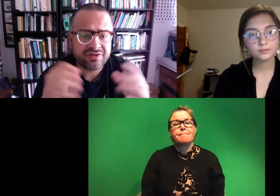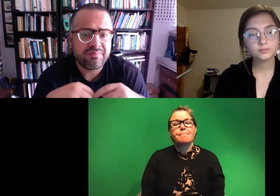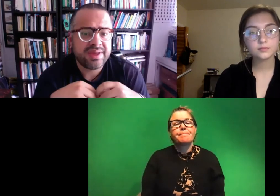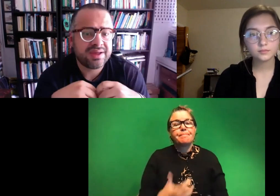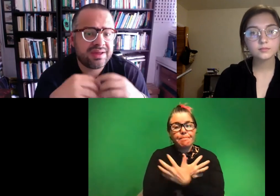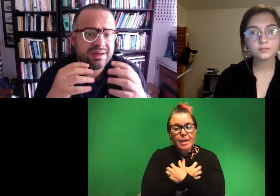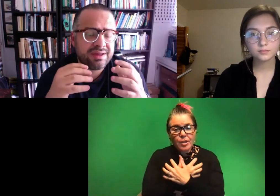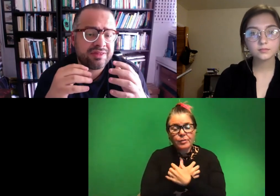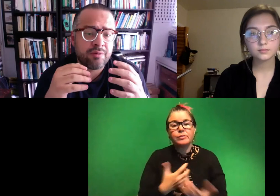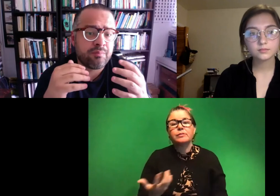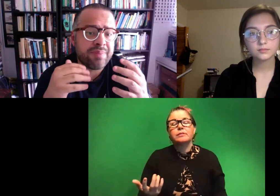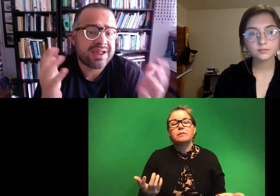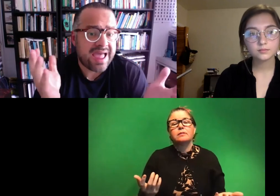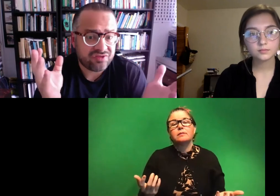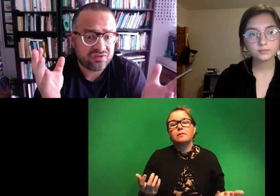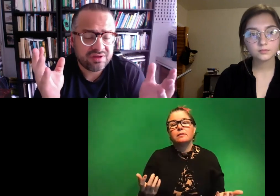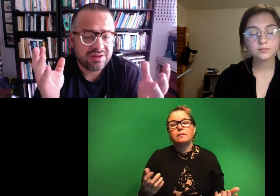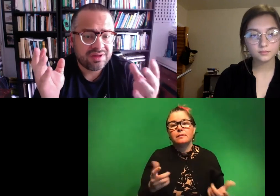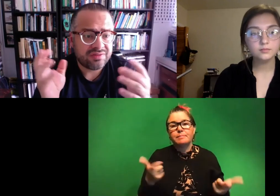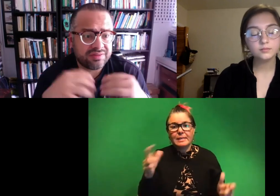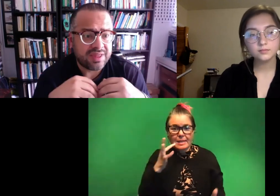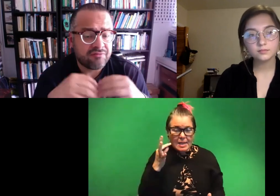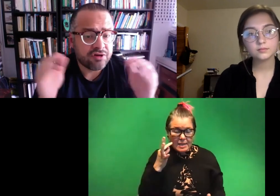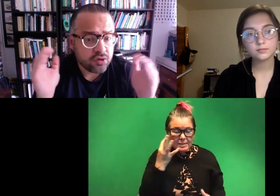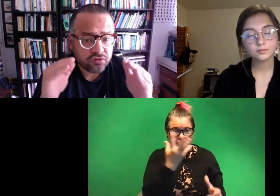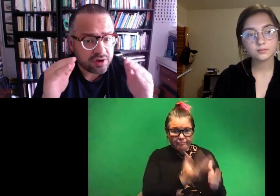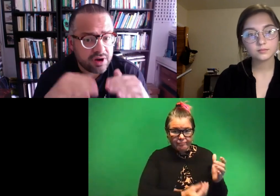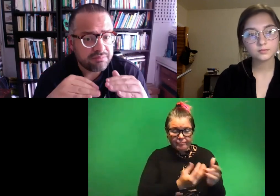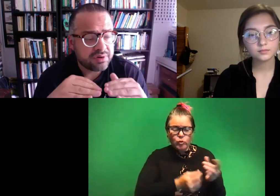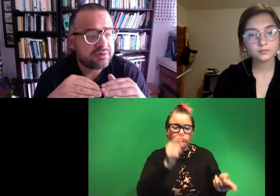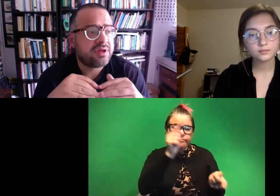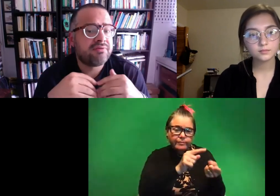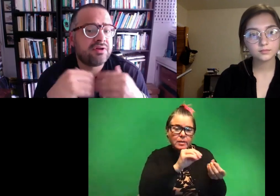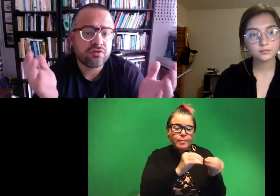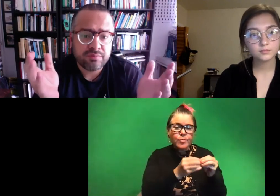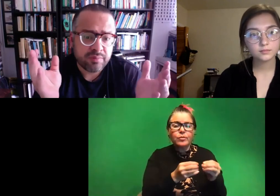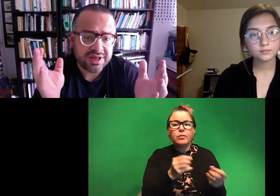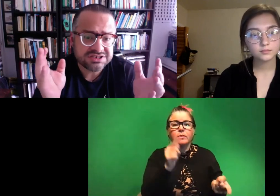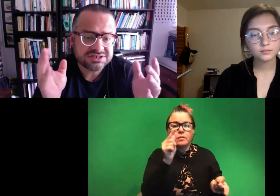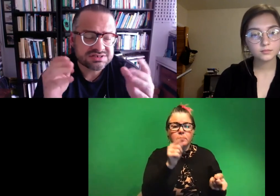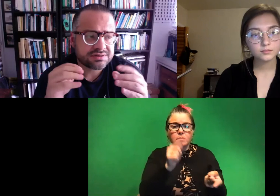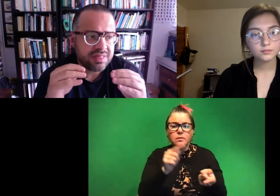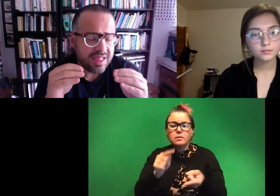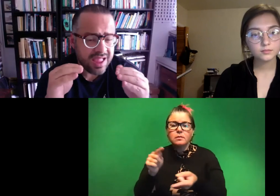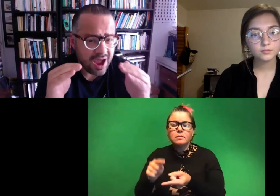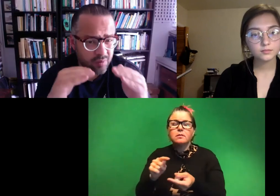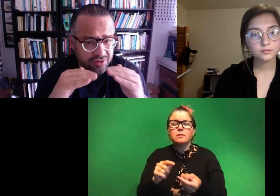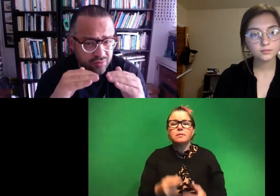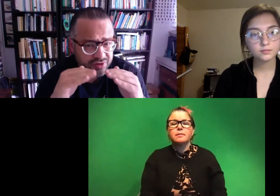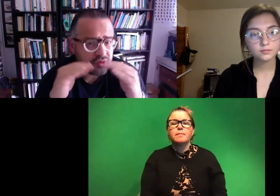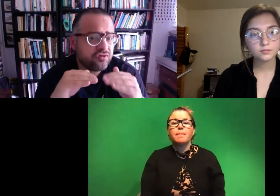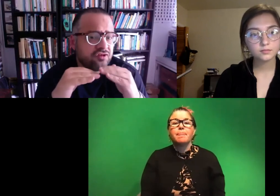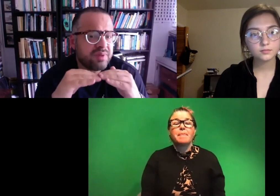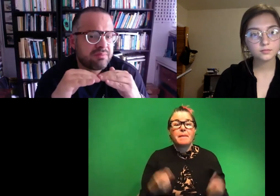bears, the big cats. They reduce their number, they reduce their populations. And when